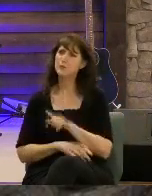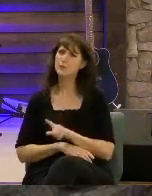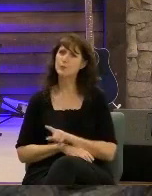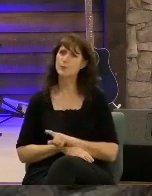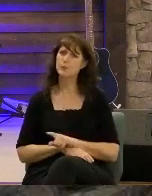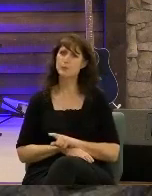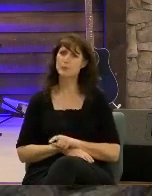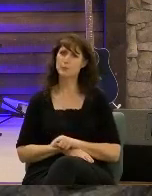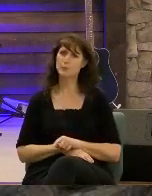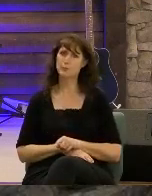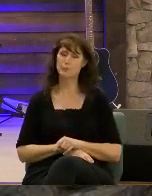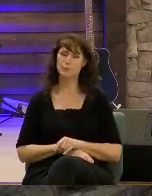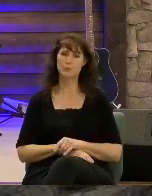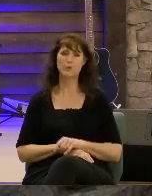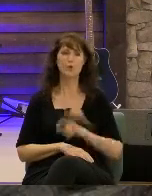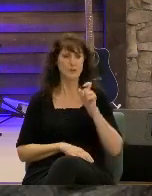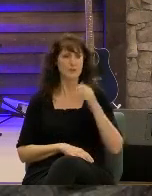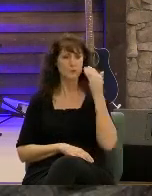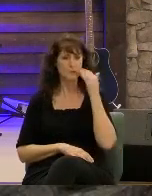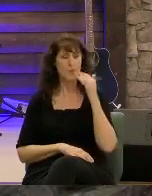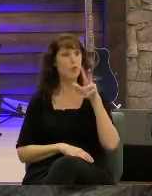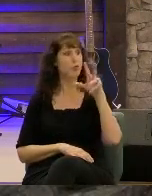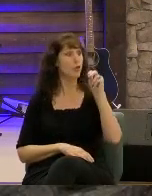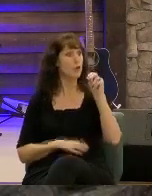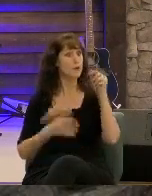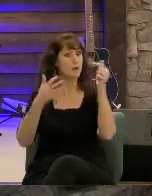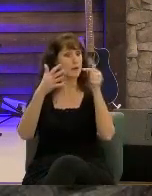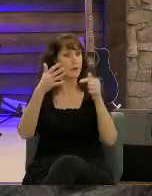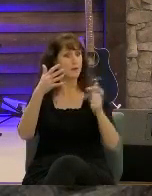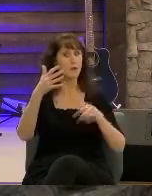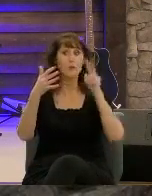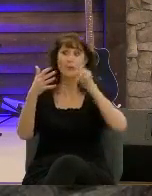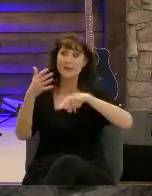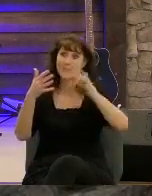know. So there are 30 of them. Read them.